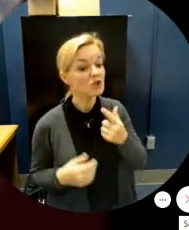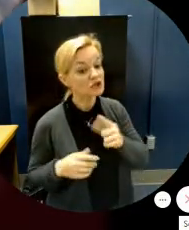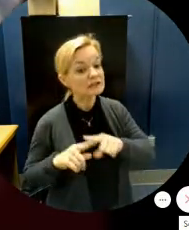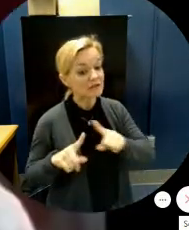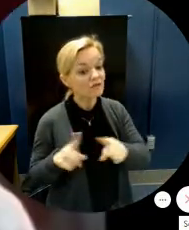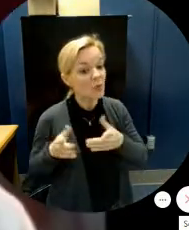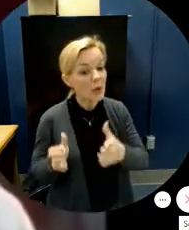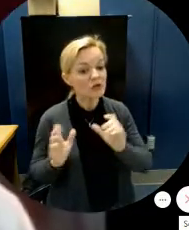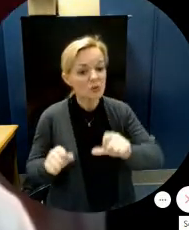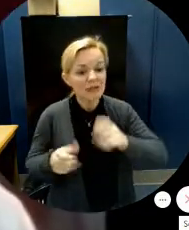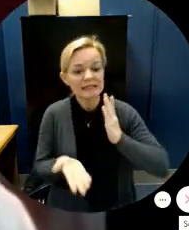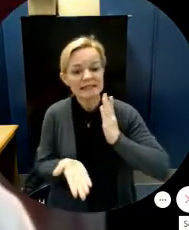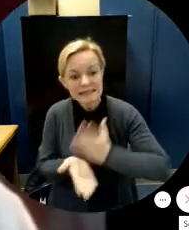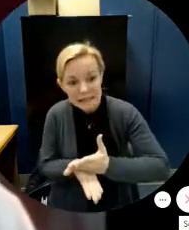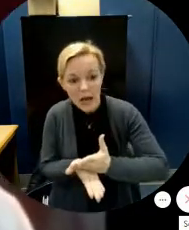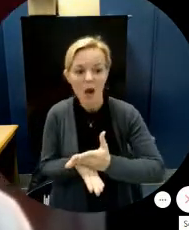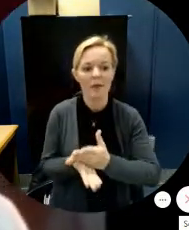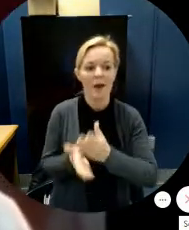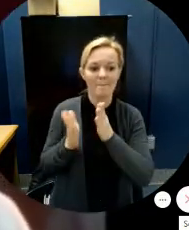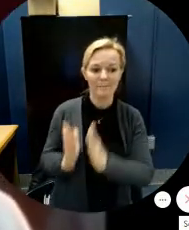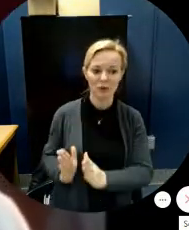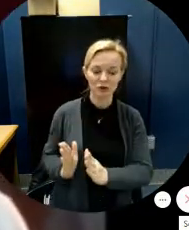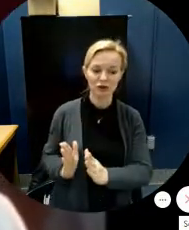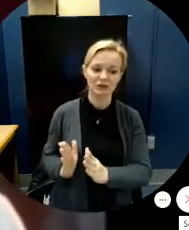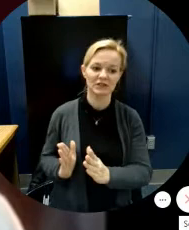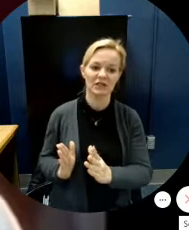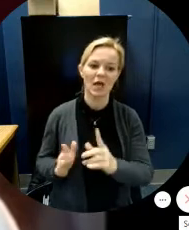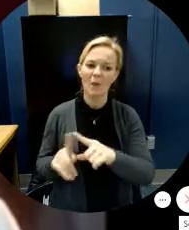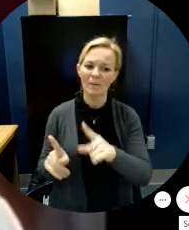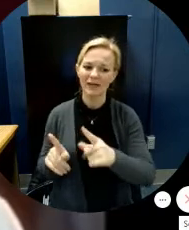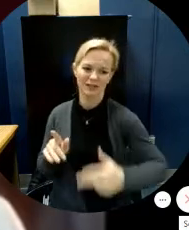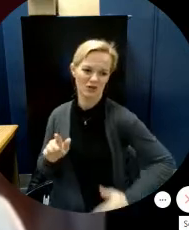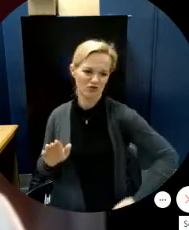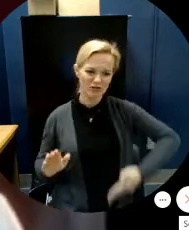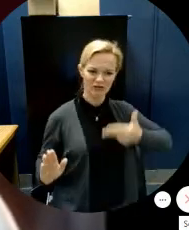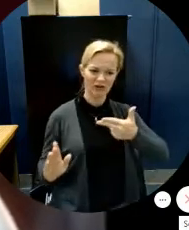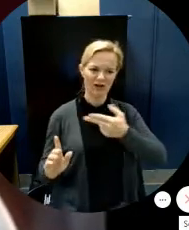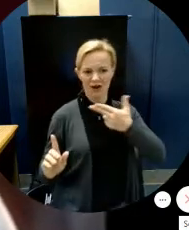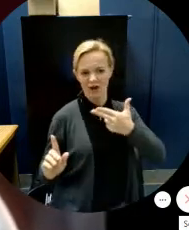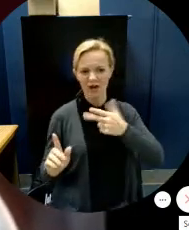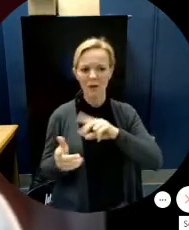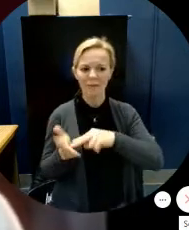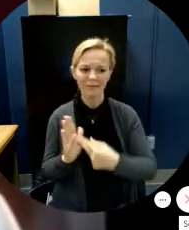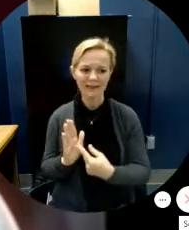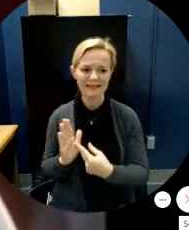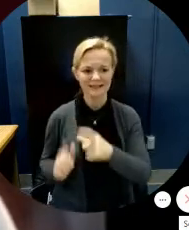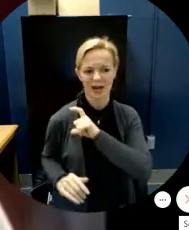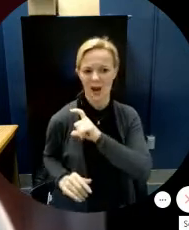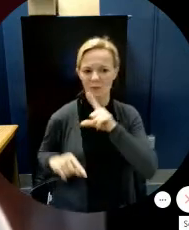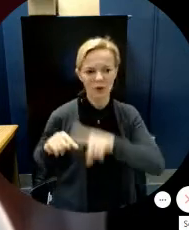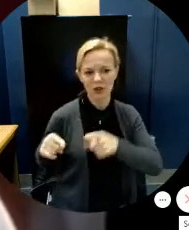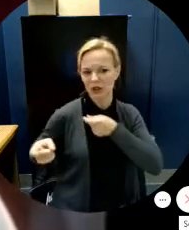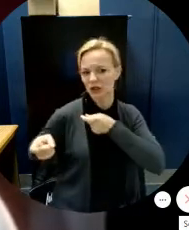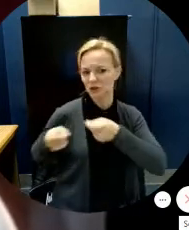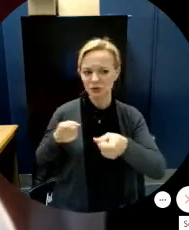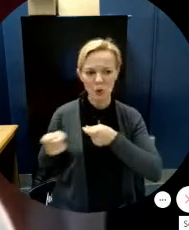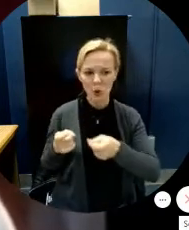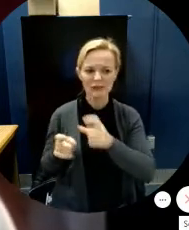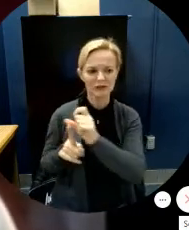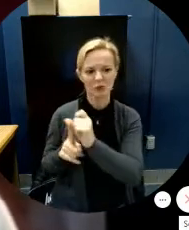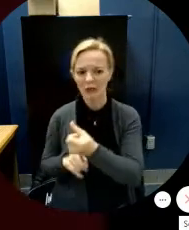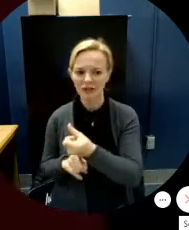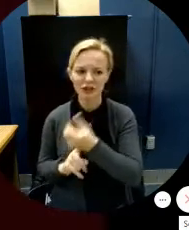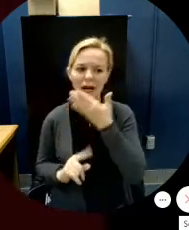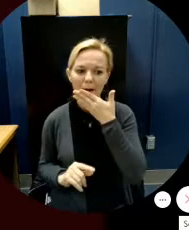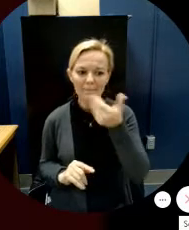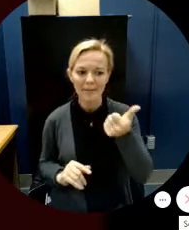By having to take their gun and shoot someone with it means that they weren't able to control the situation in a more human and civil sort